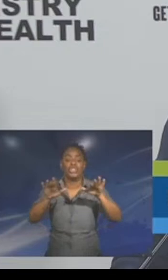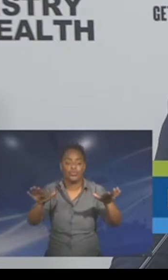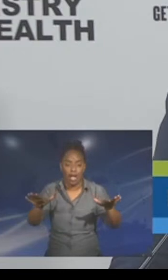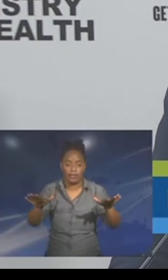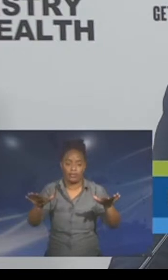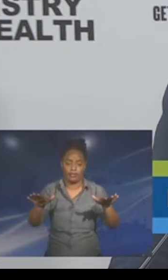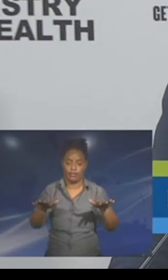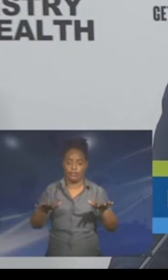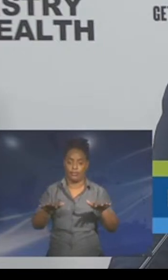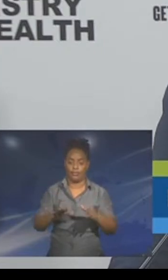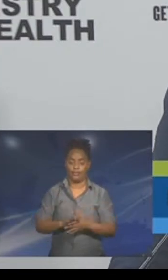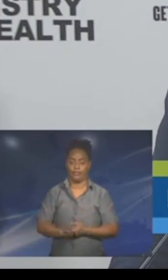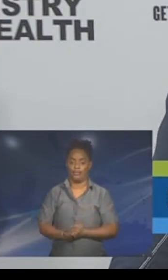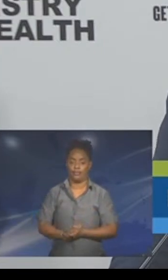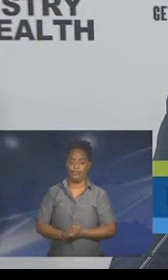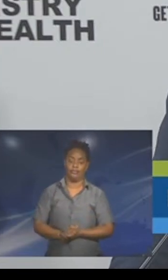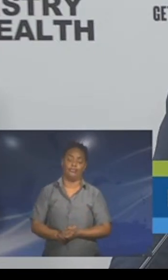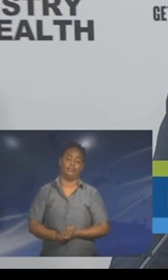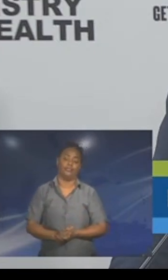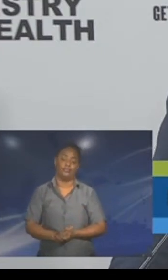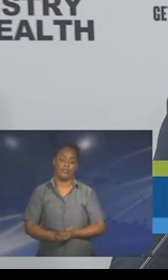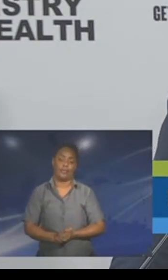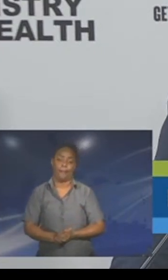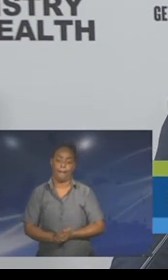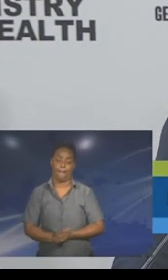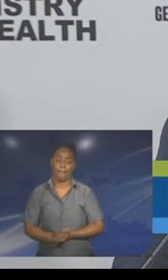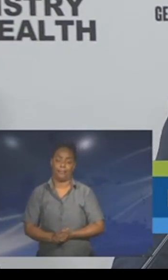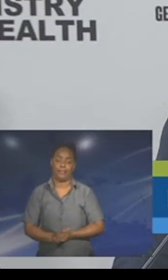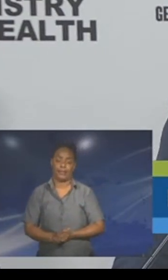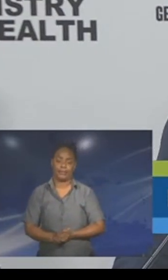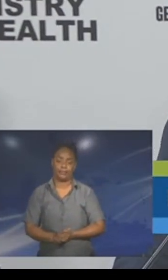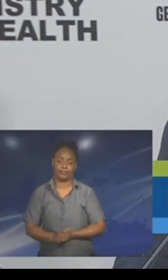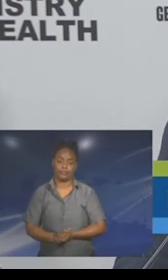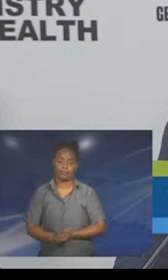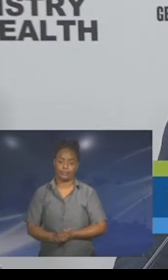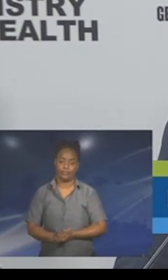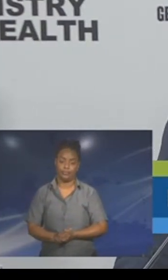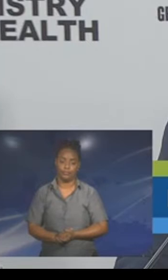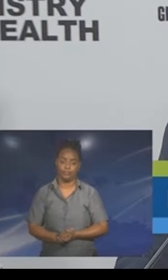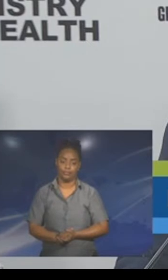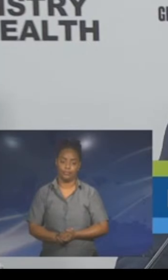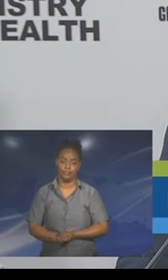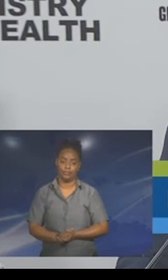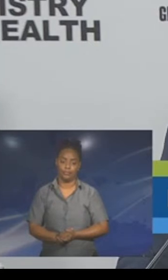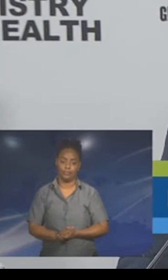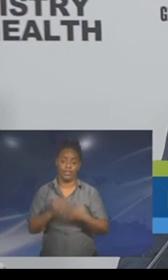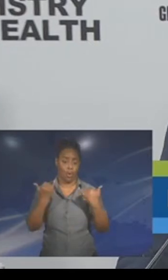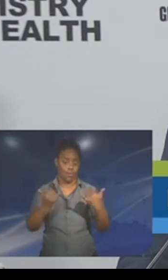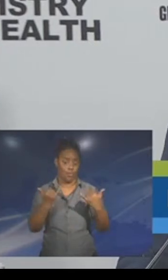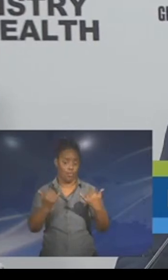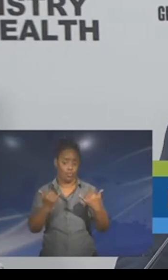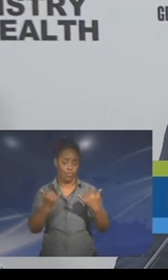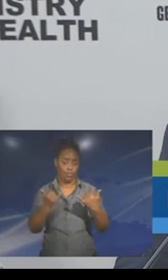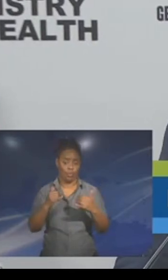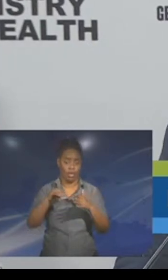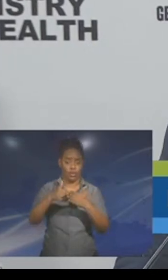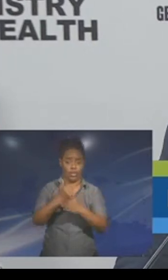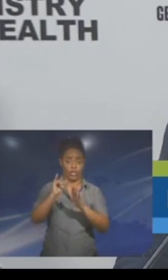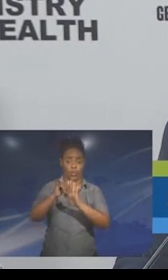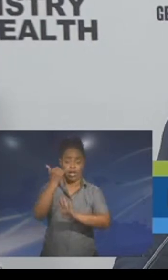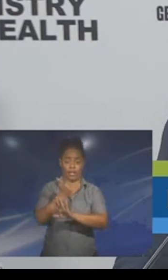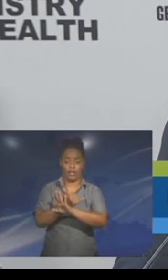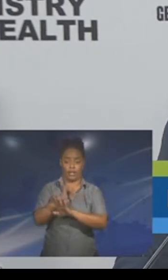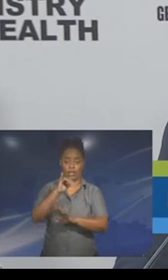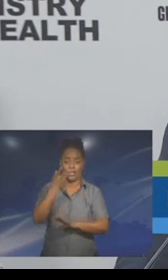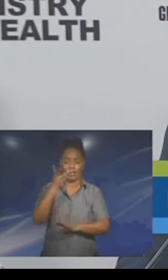transmitted. As we lifted the mask mandate on July 16th,